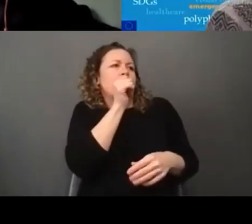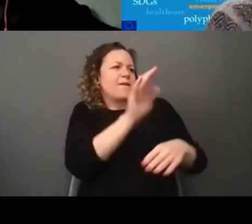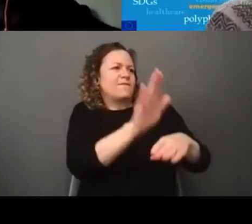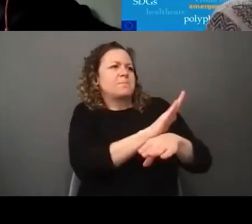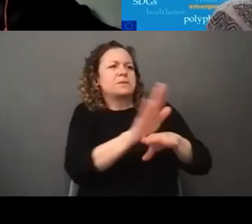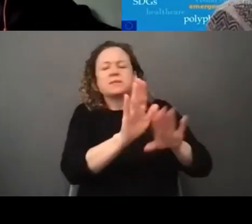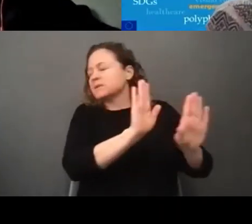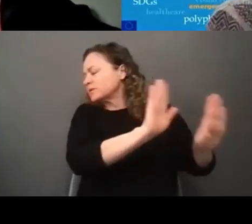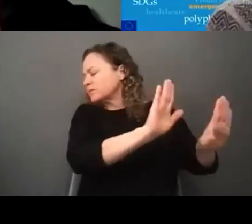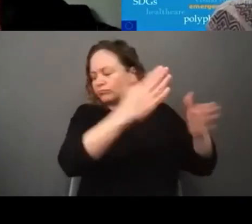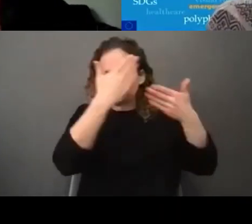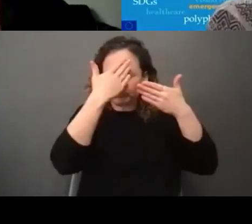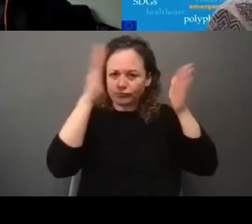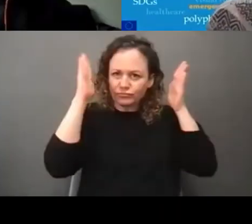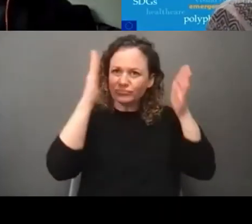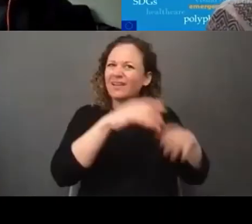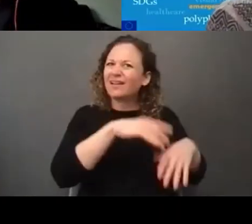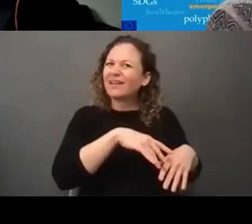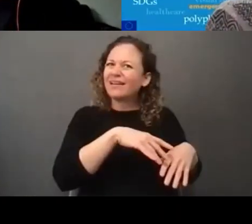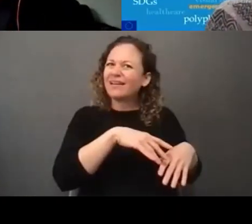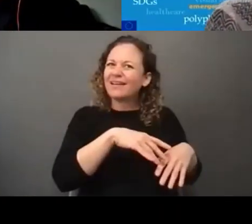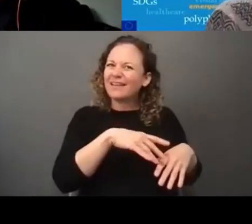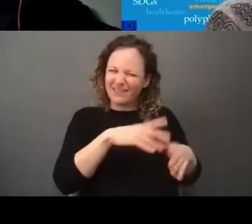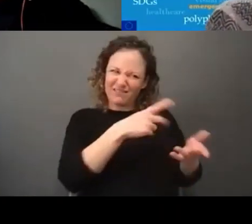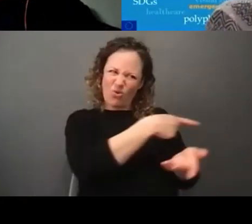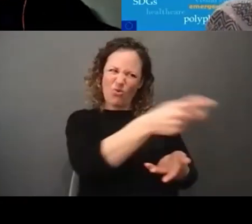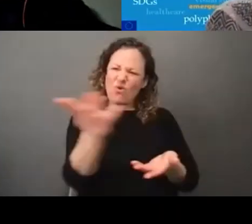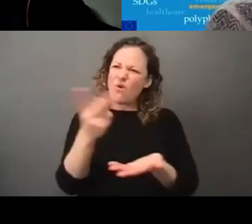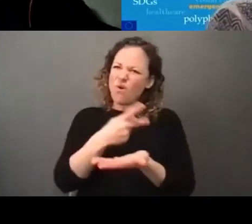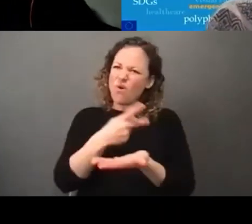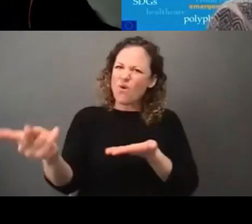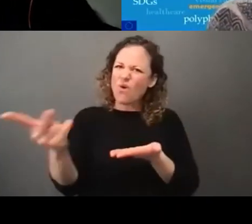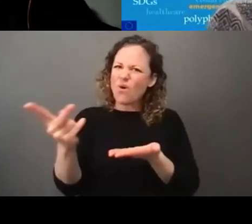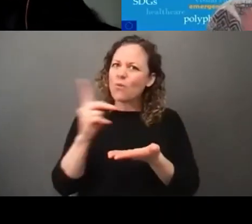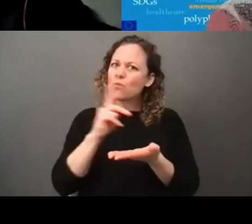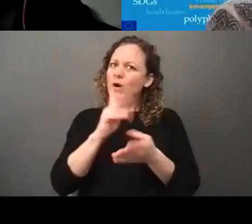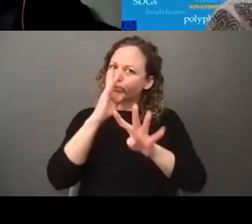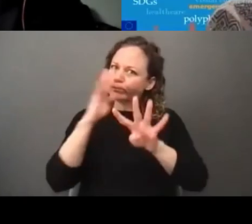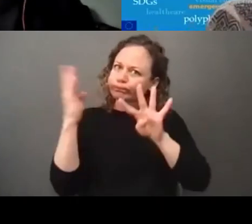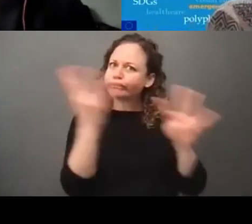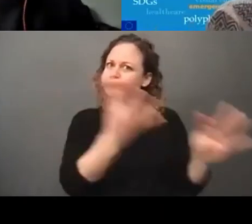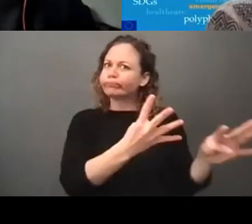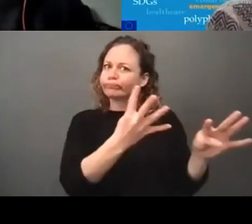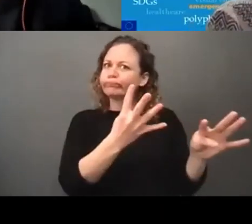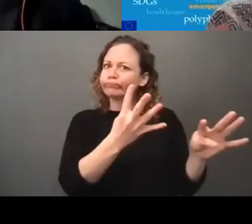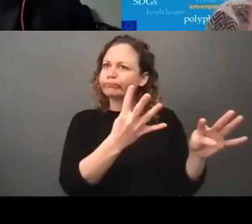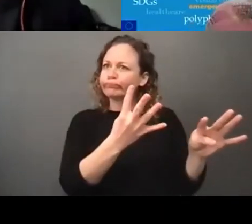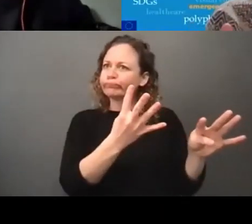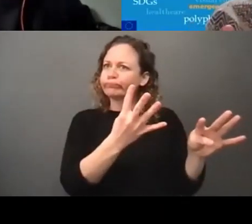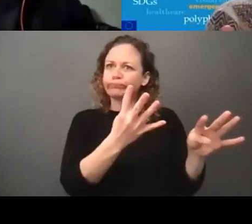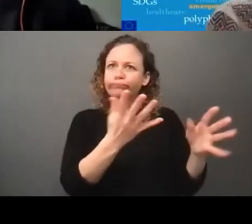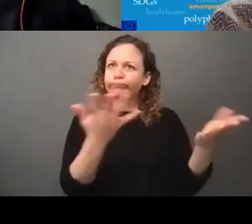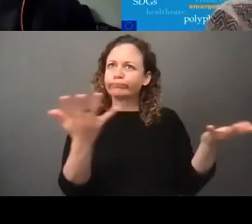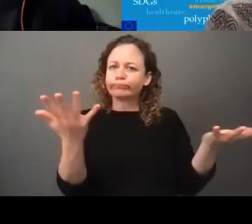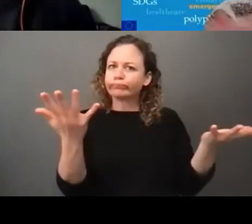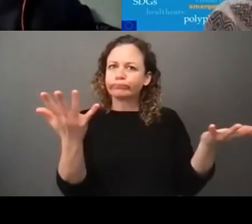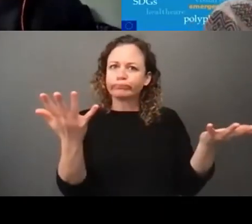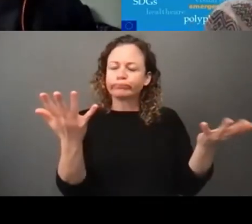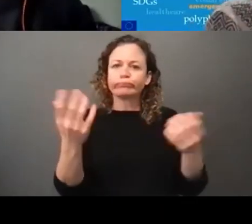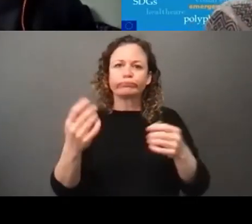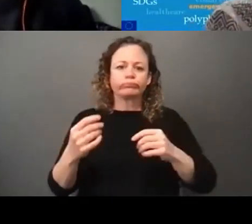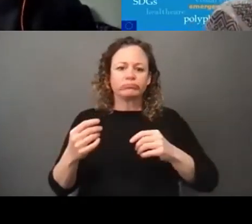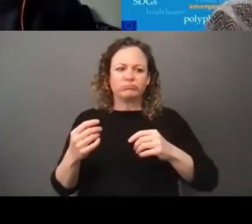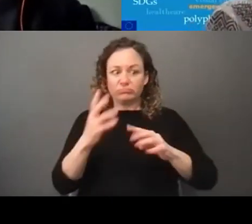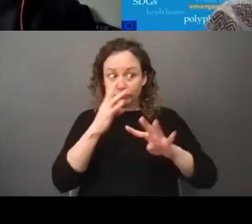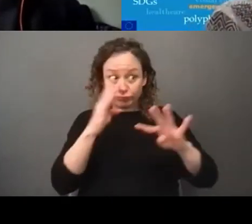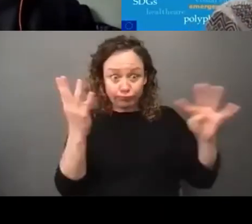this is why they have failed, because they have been neglected for decades all over the world. And